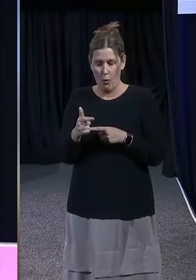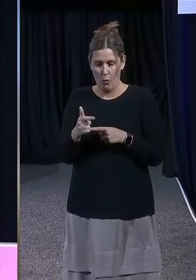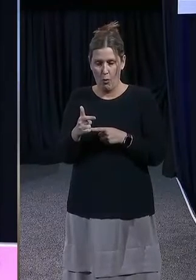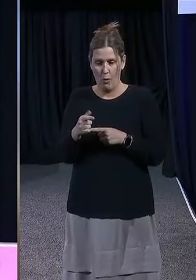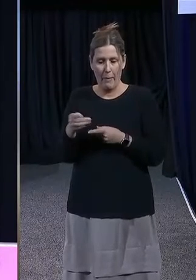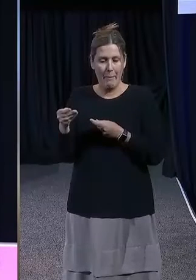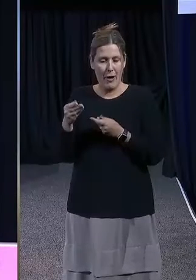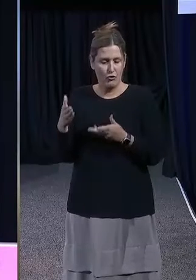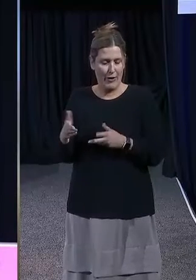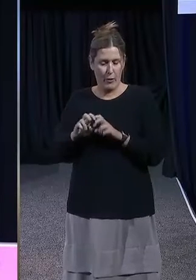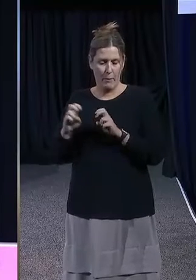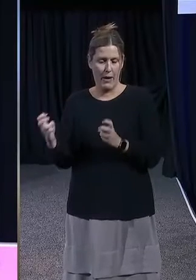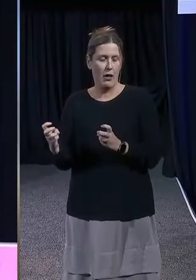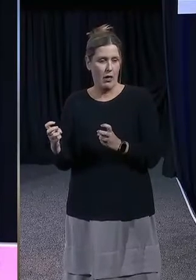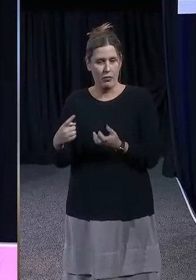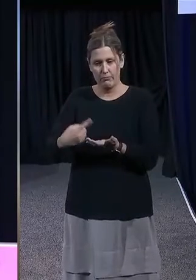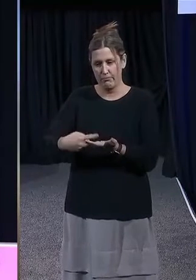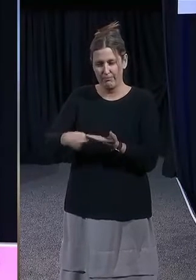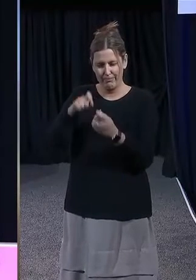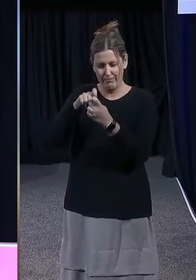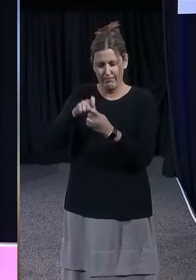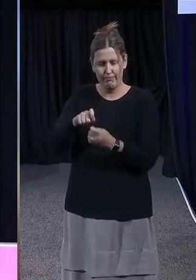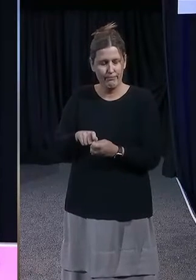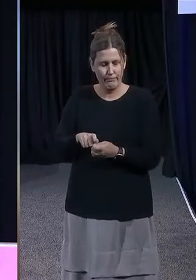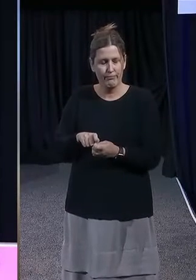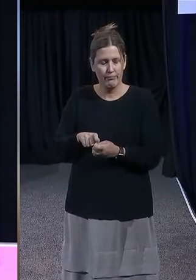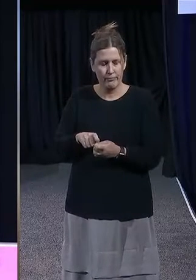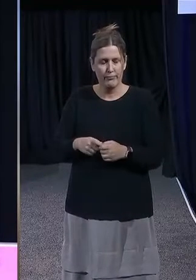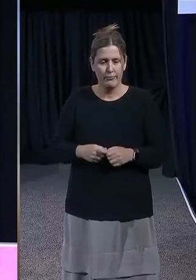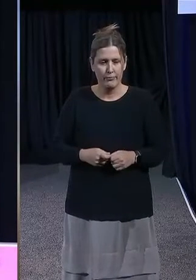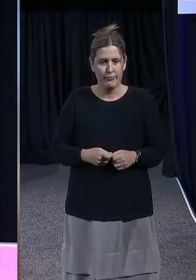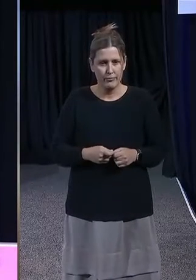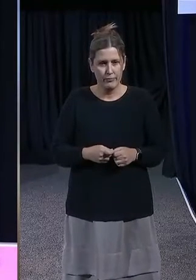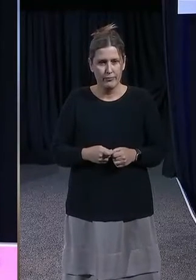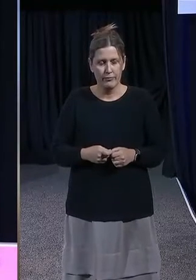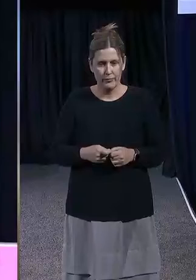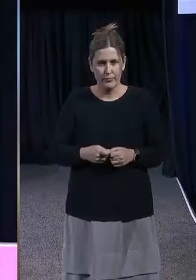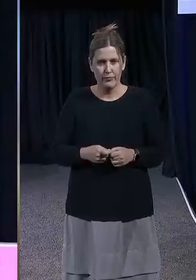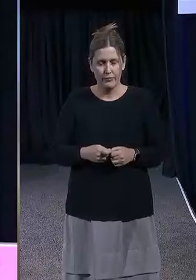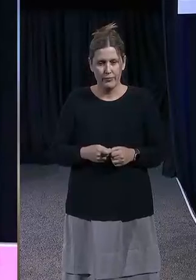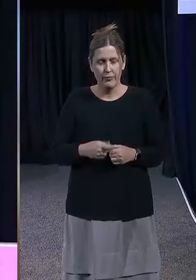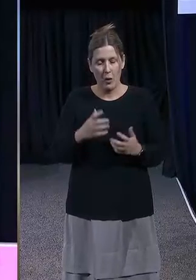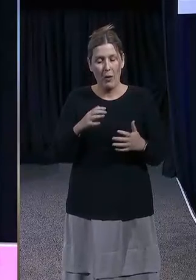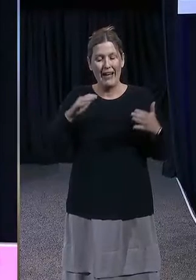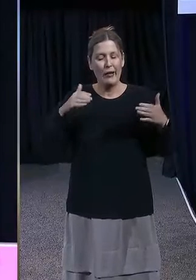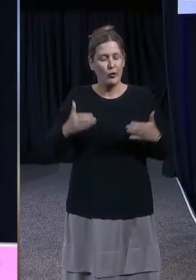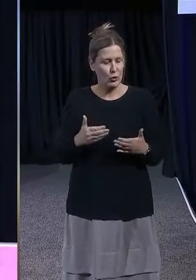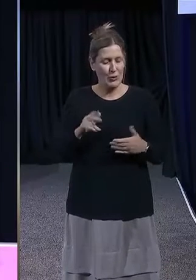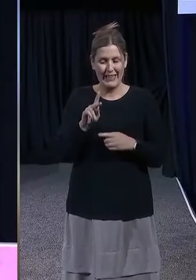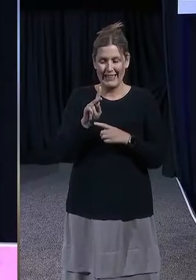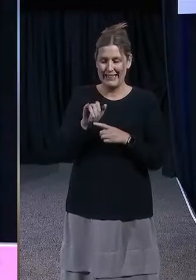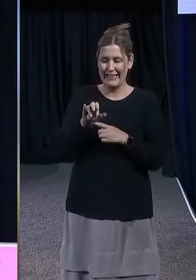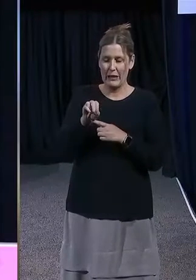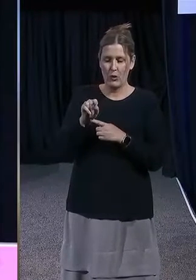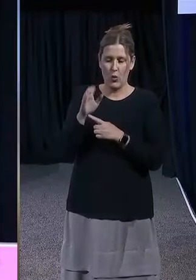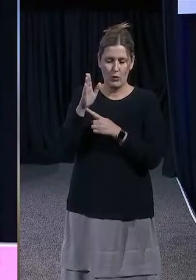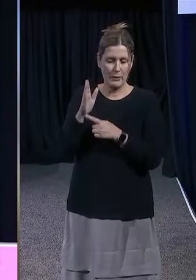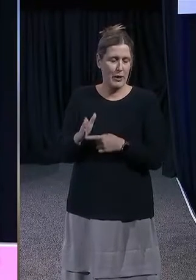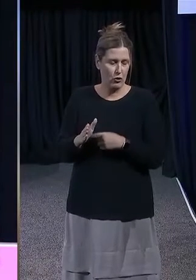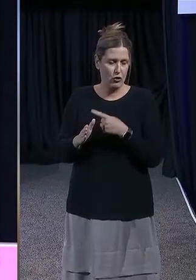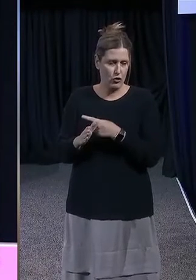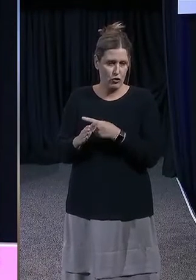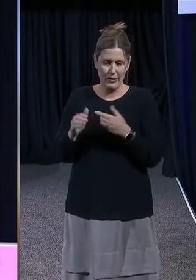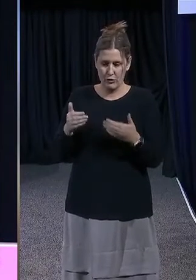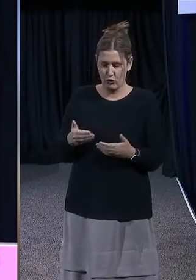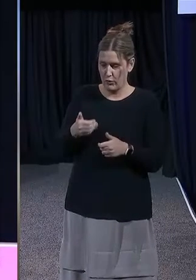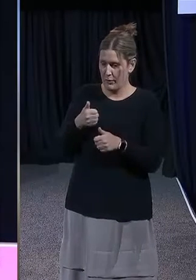a great panel to talk about the details. So I'd like to introduce our keynote speaker,